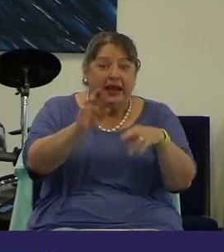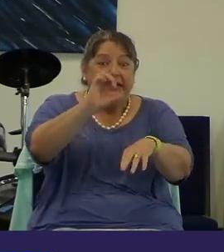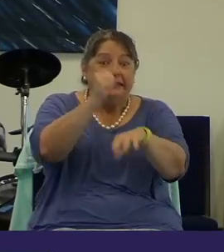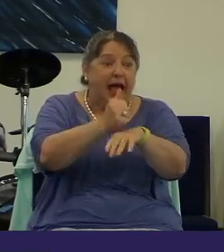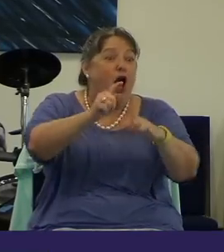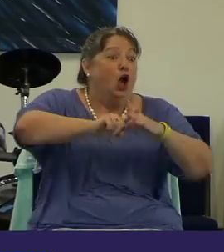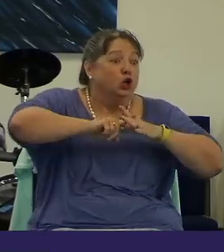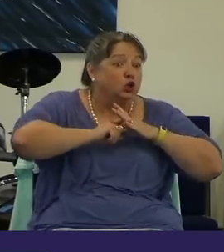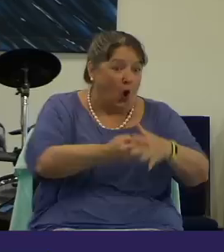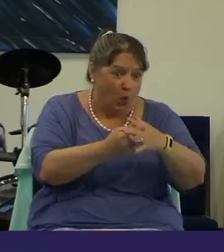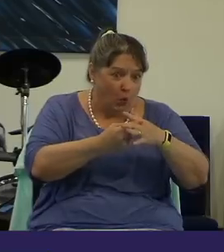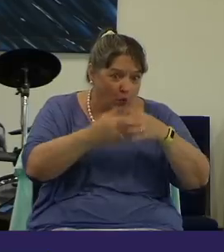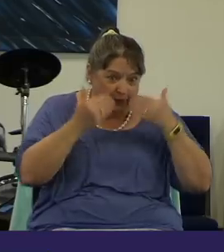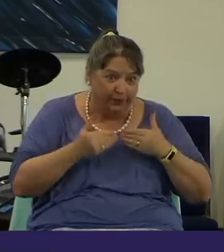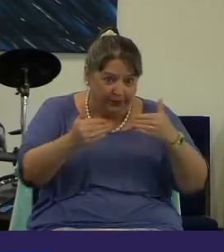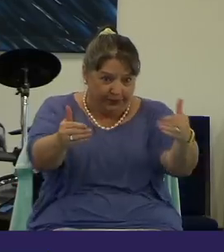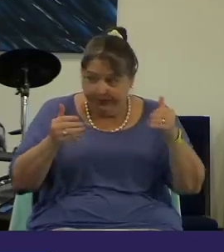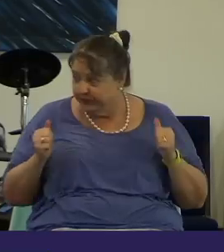go.